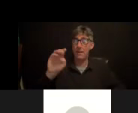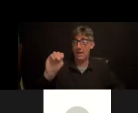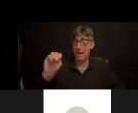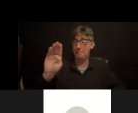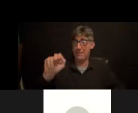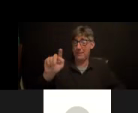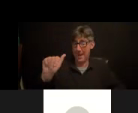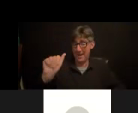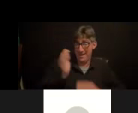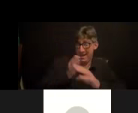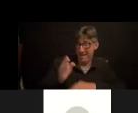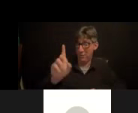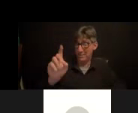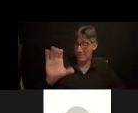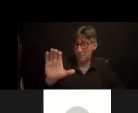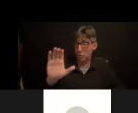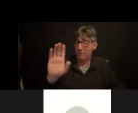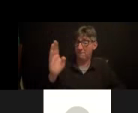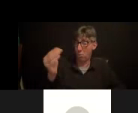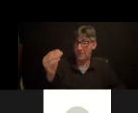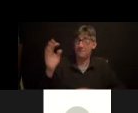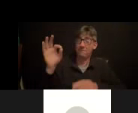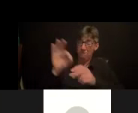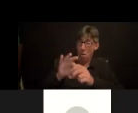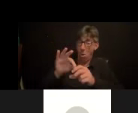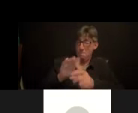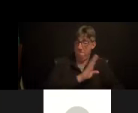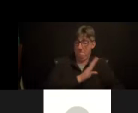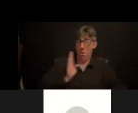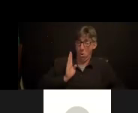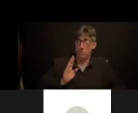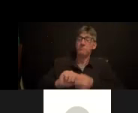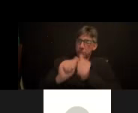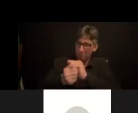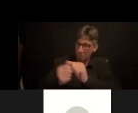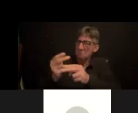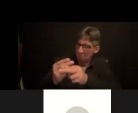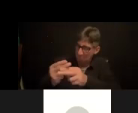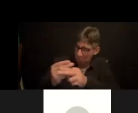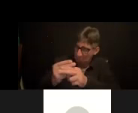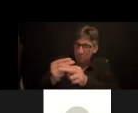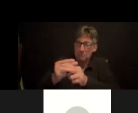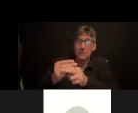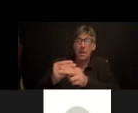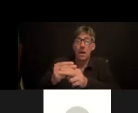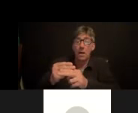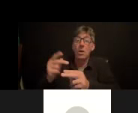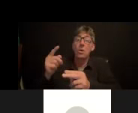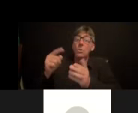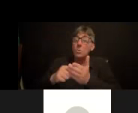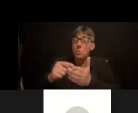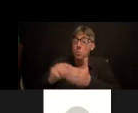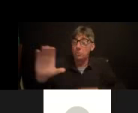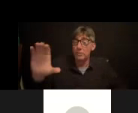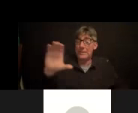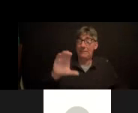the December 14th vote by the board to approve these changes on a contingent basis, did receive another $300 million in